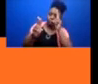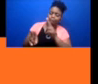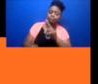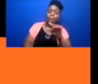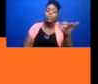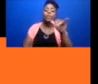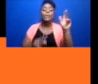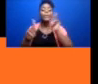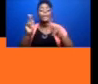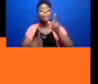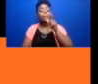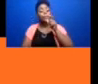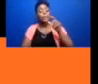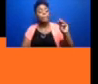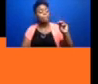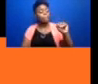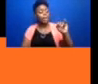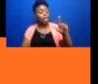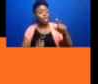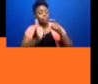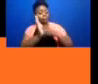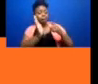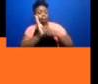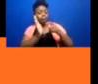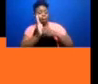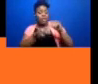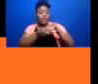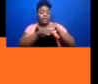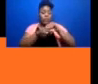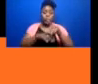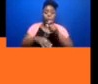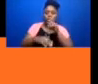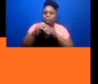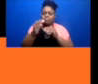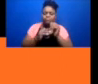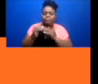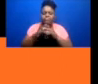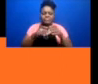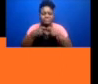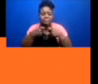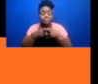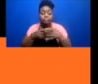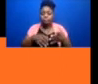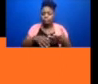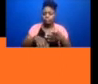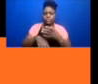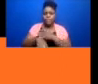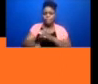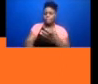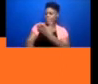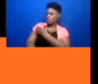and build the technology that powers our technology are not harmed in that